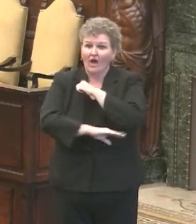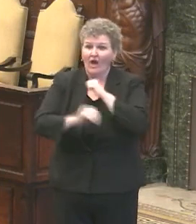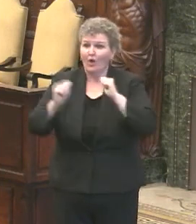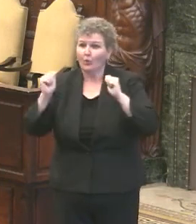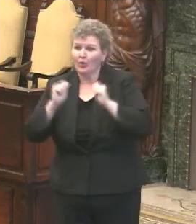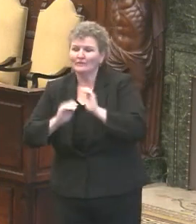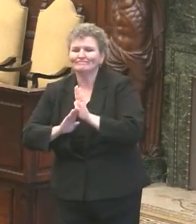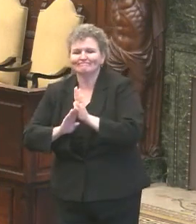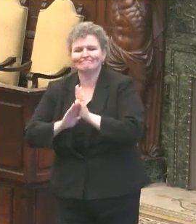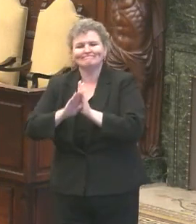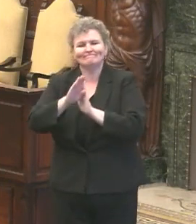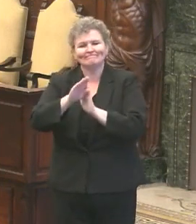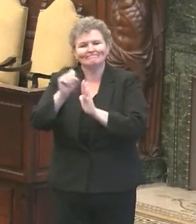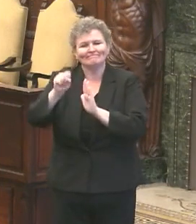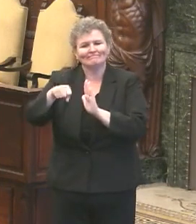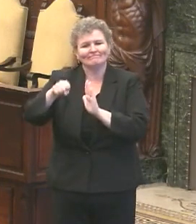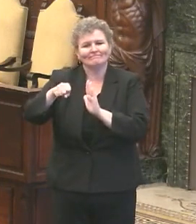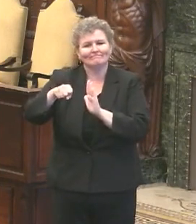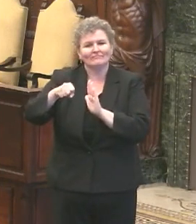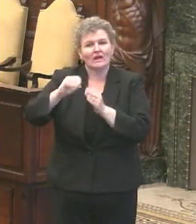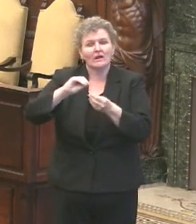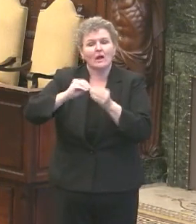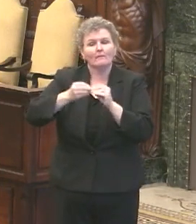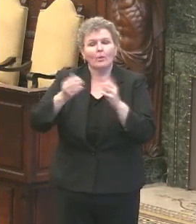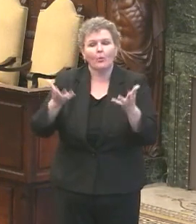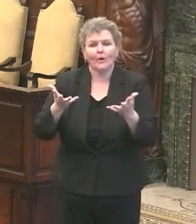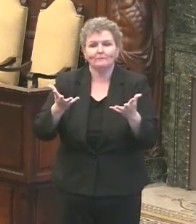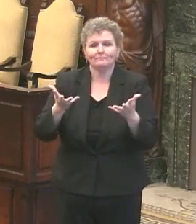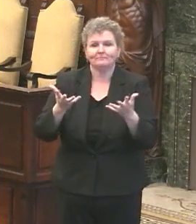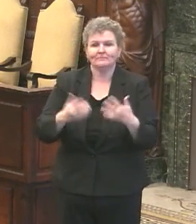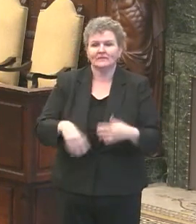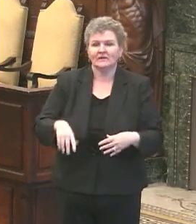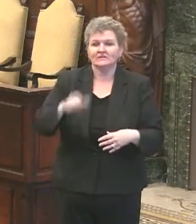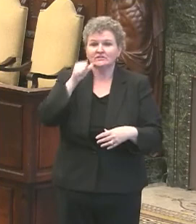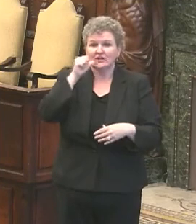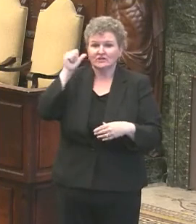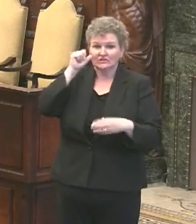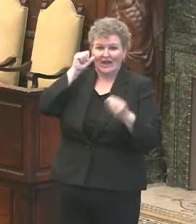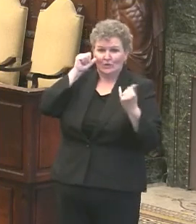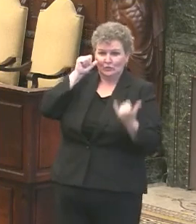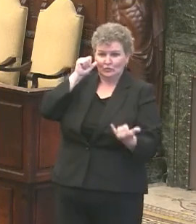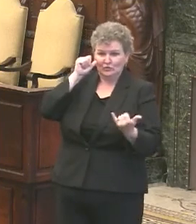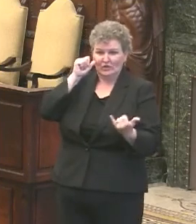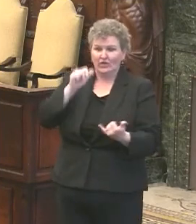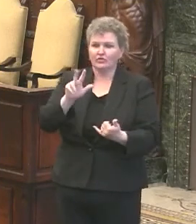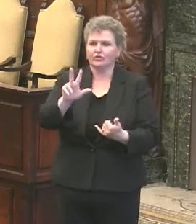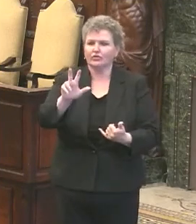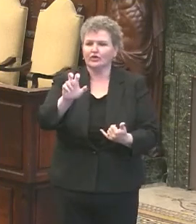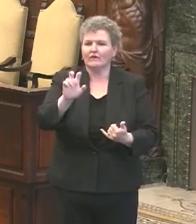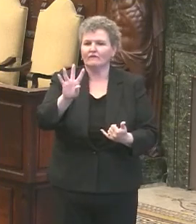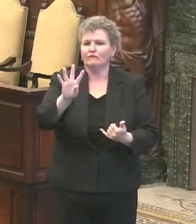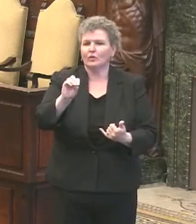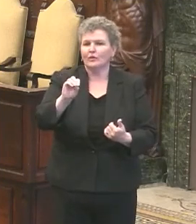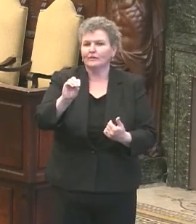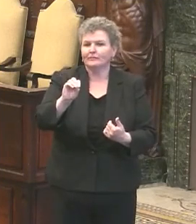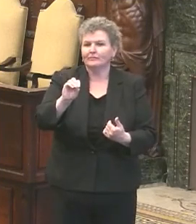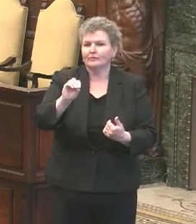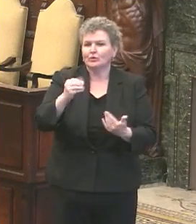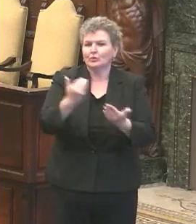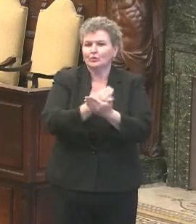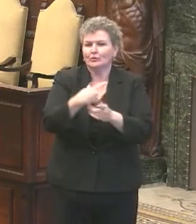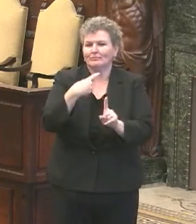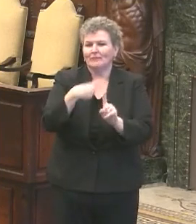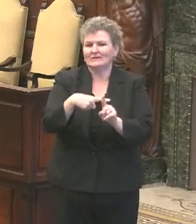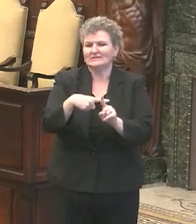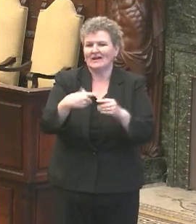the epidemic. Here are some numbers. Since this time yesterday, we have identified 340 new cases of the coronavirus infection in